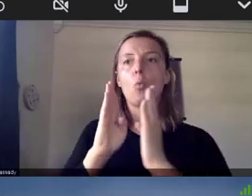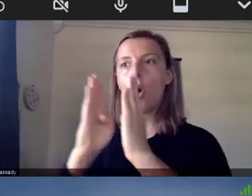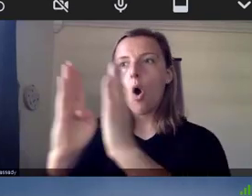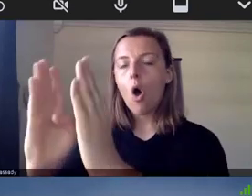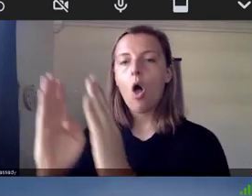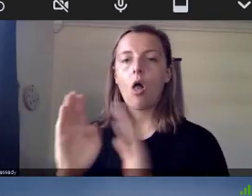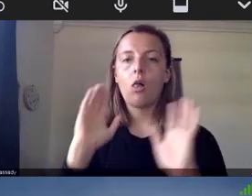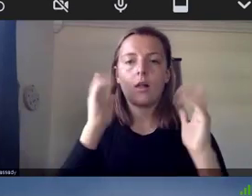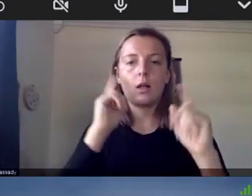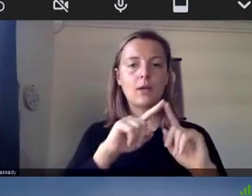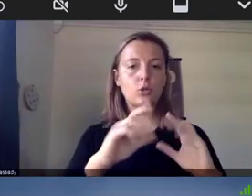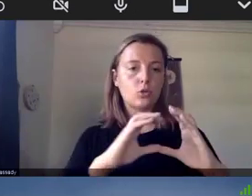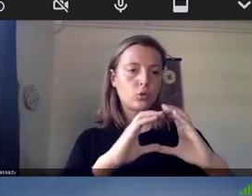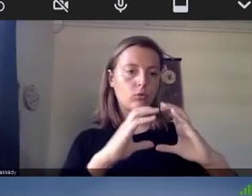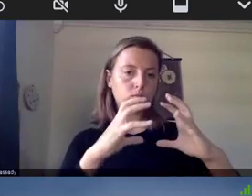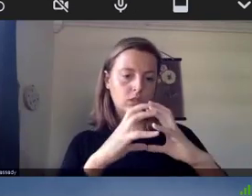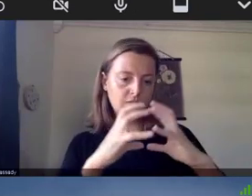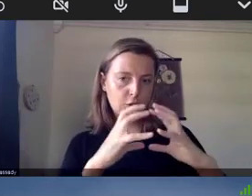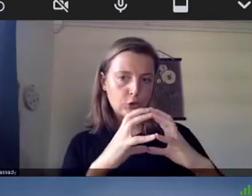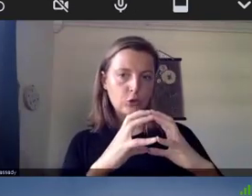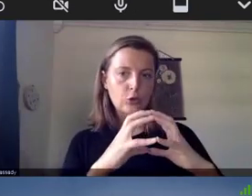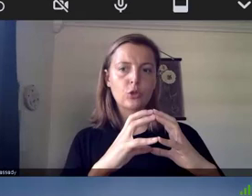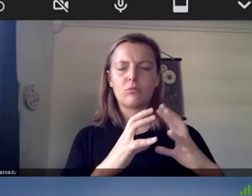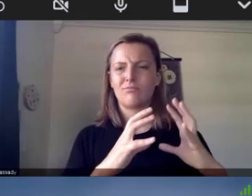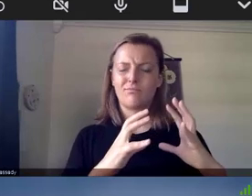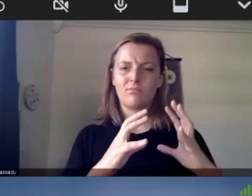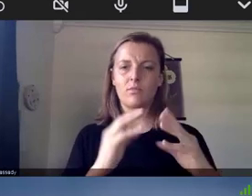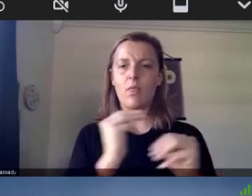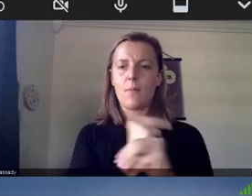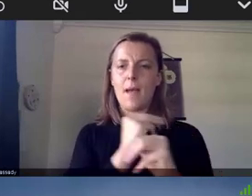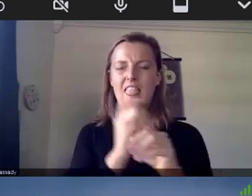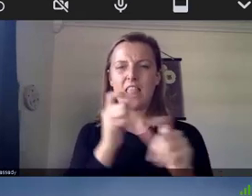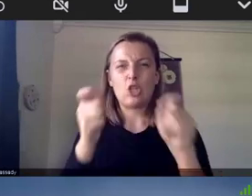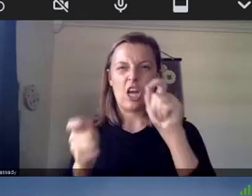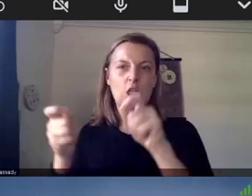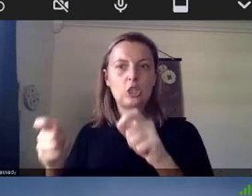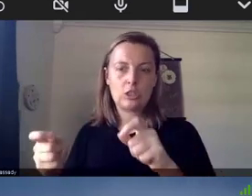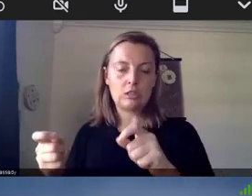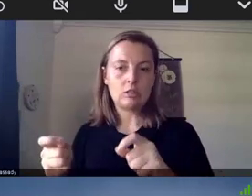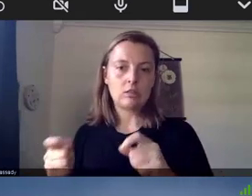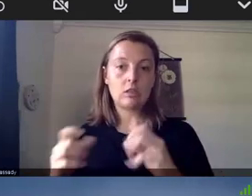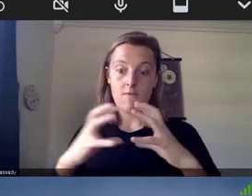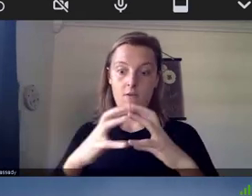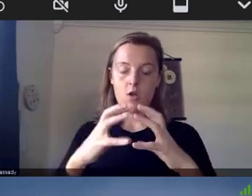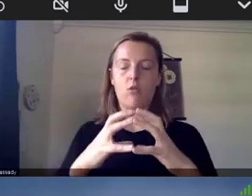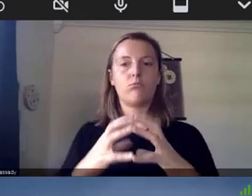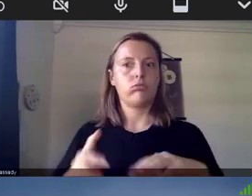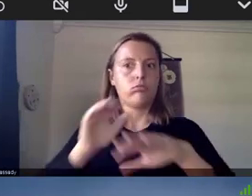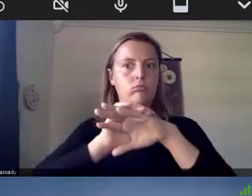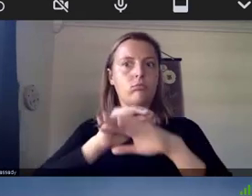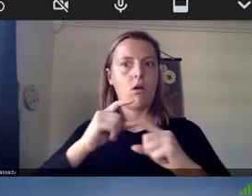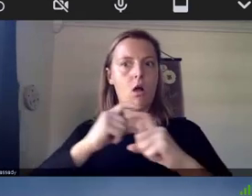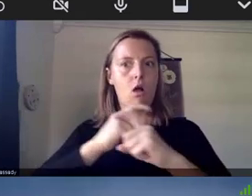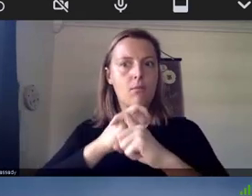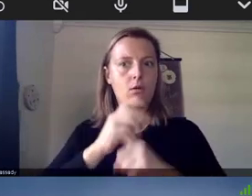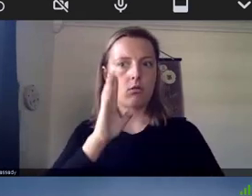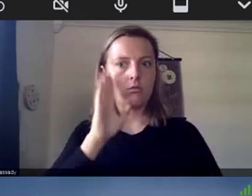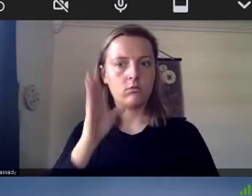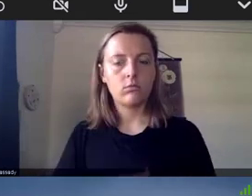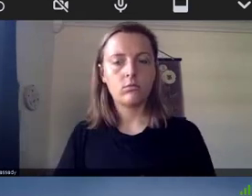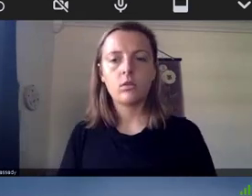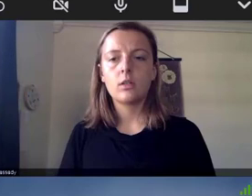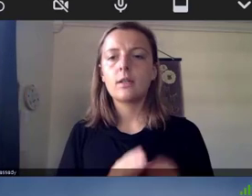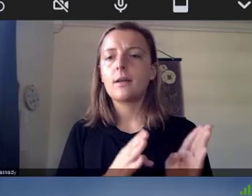intricate. But then we can also use this for convection heat transfer, right? Because we have this as